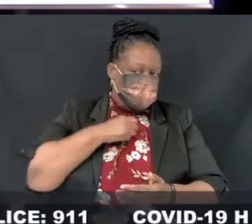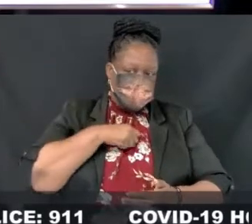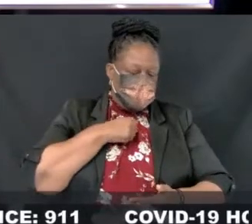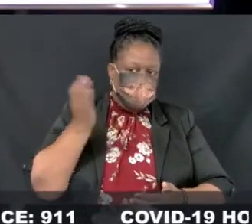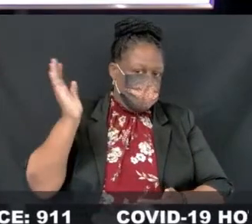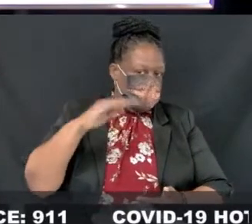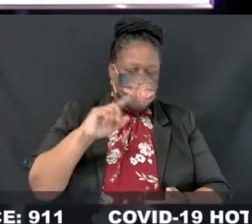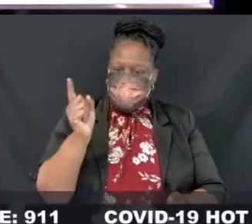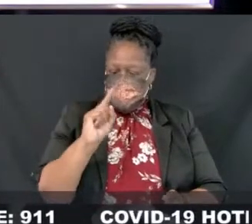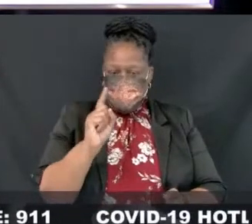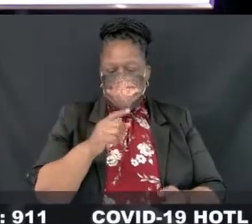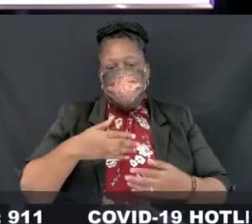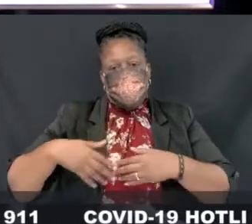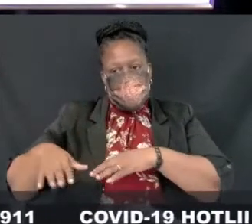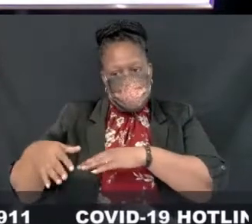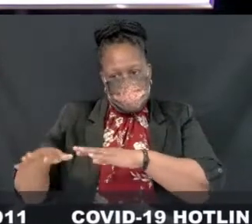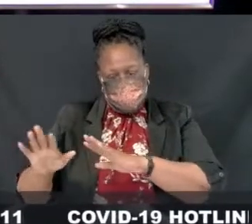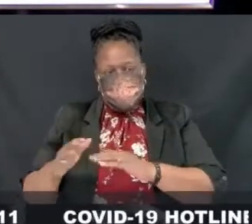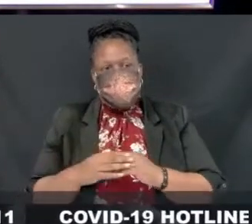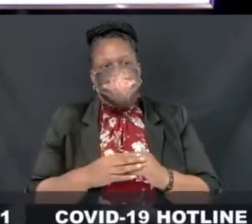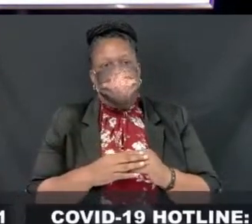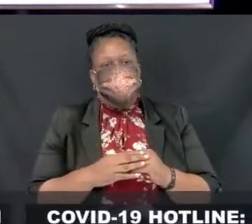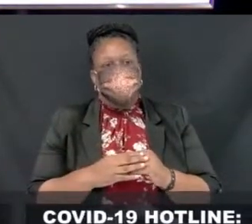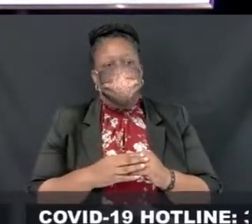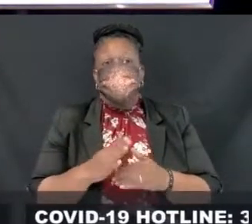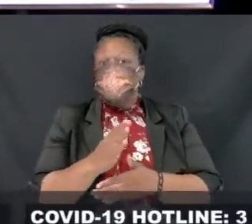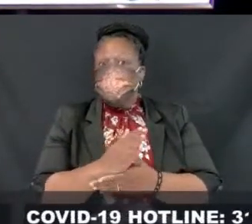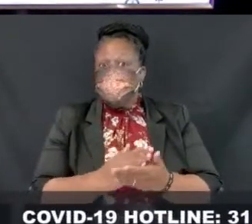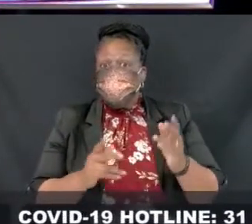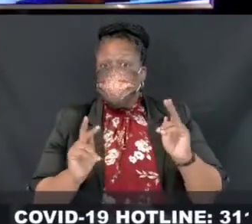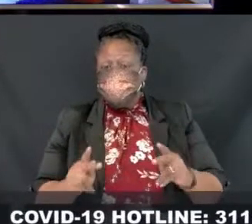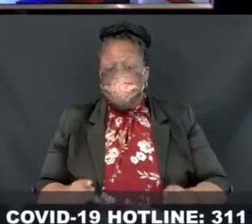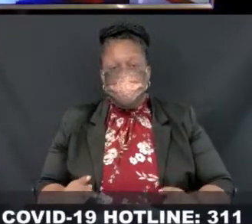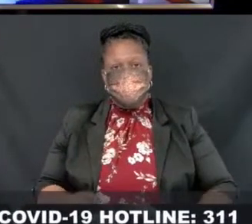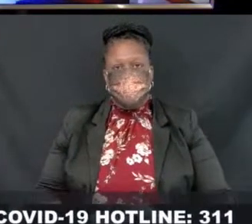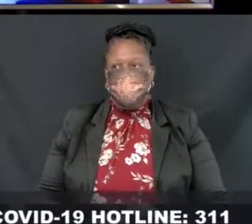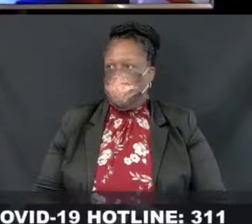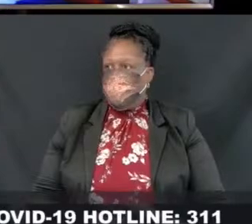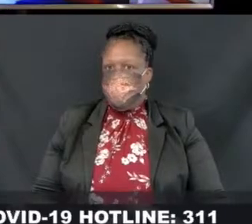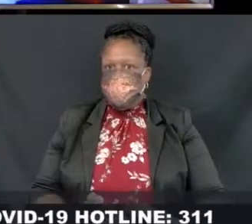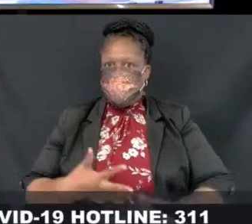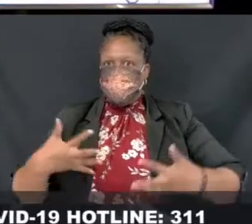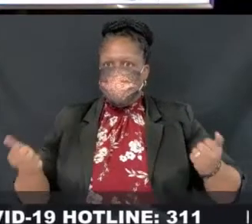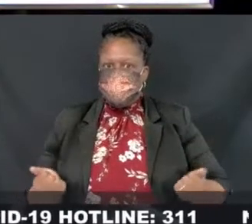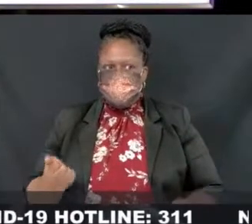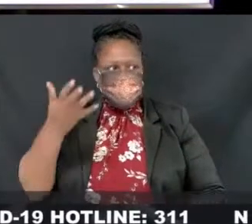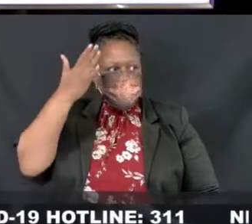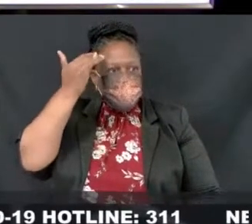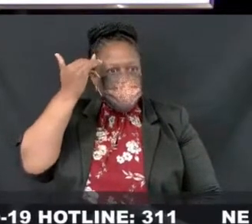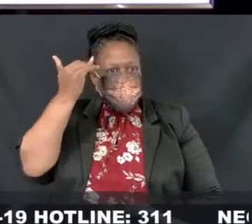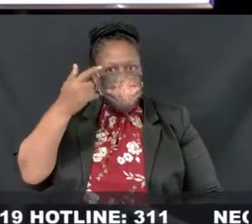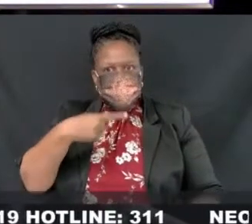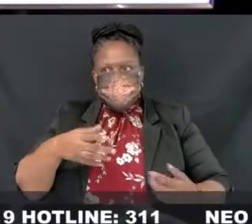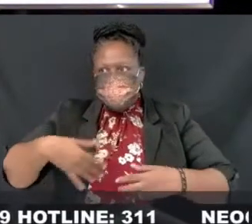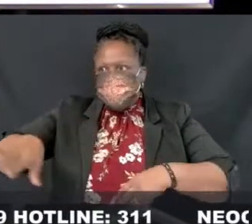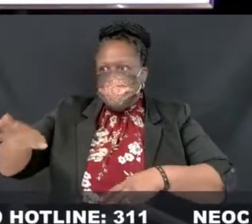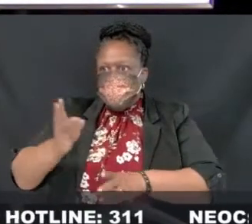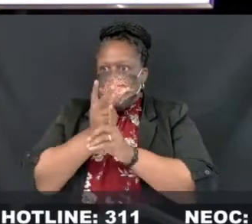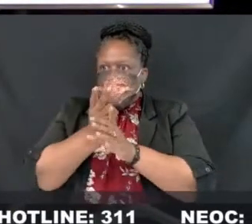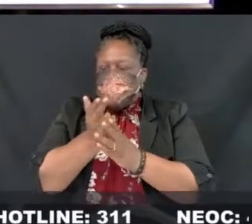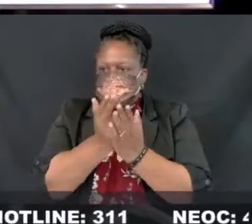our life-first approach. To some, it was a controversial decision, but it proved over time to be the right